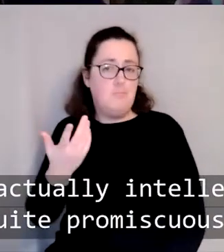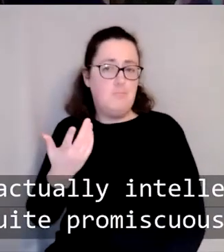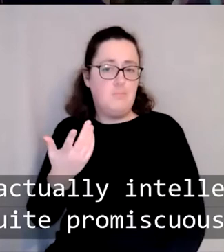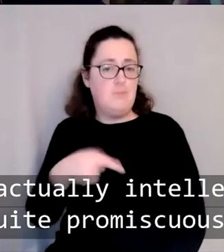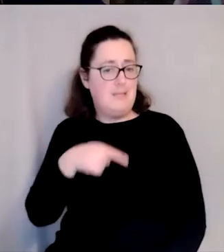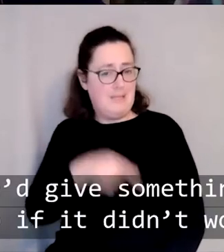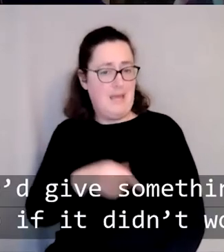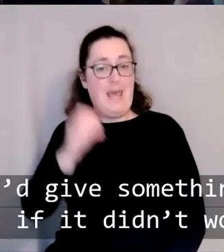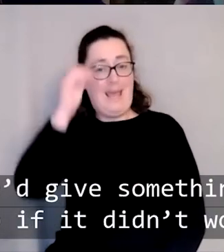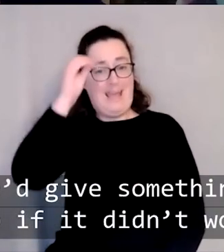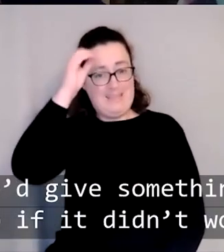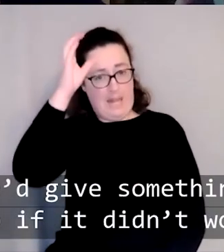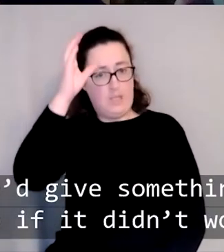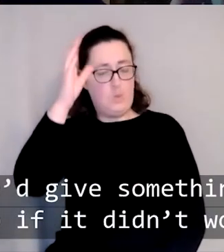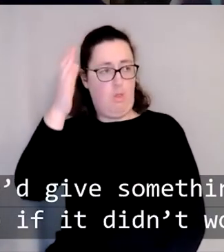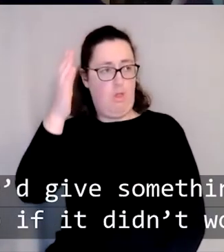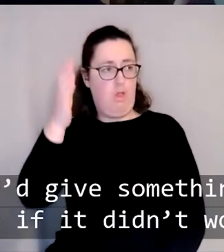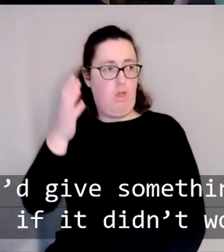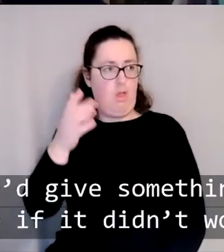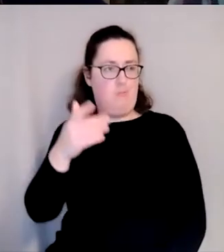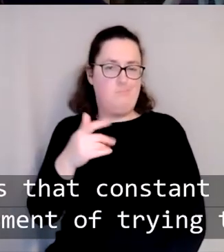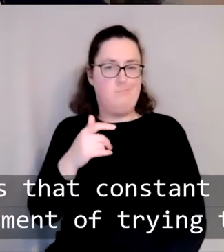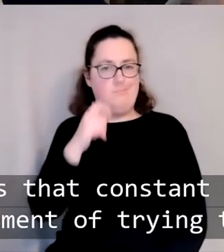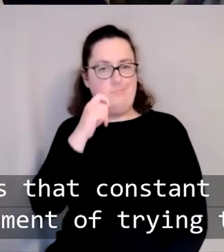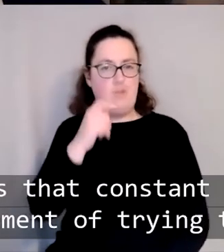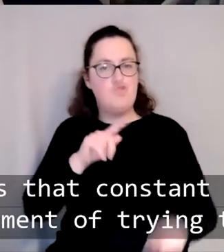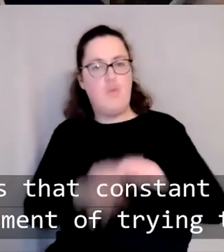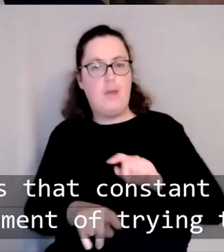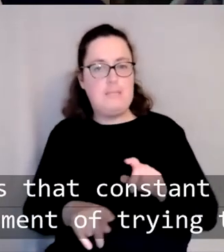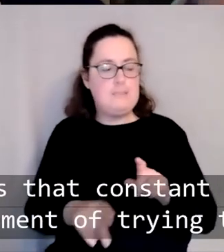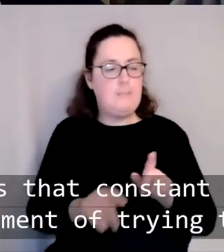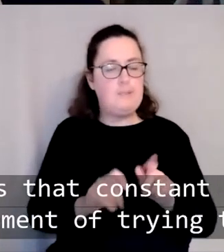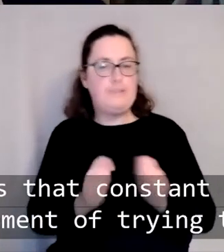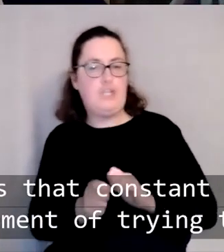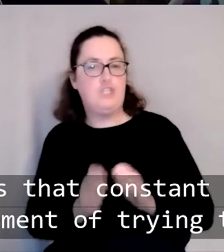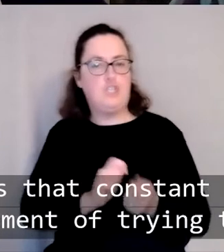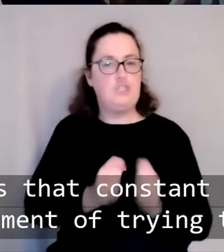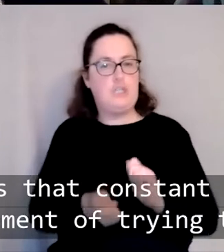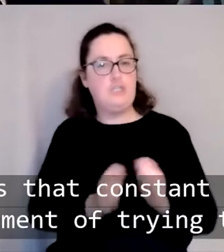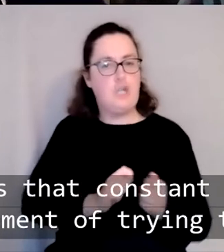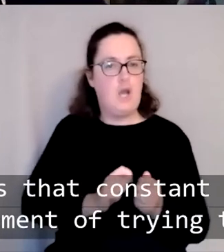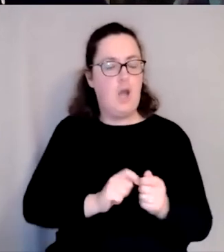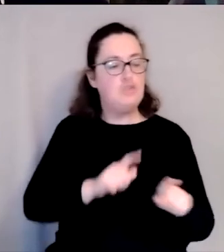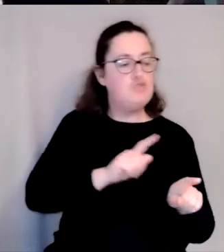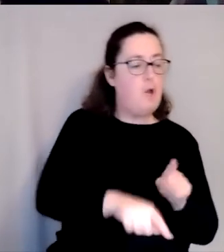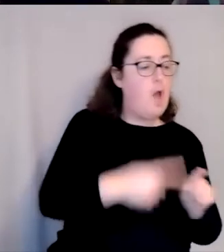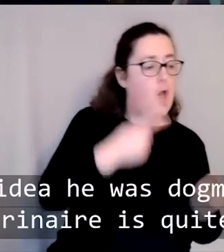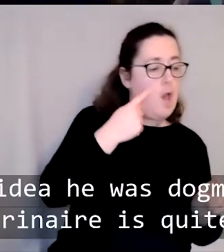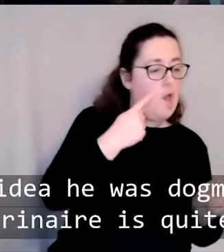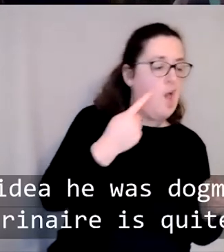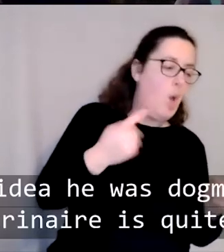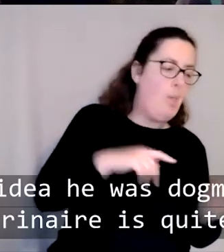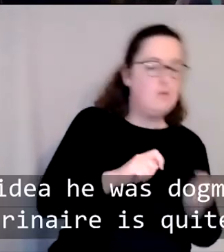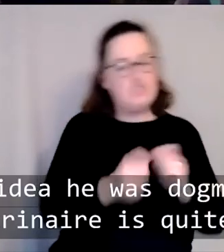intellectually quite promiscuous. He'd give something a go if it didn't work. It was that constant sense of movement, of trying things. So,